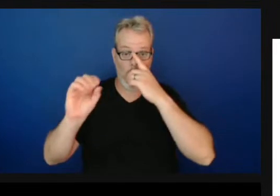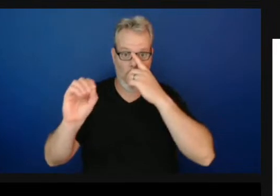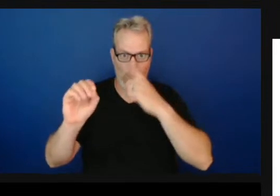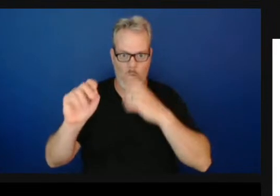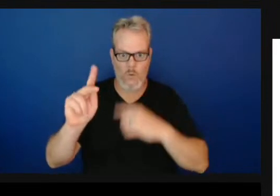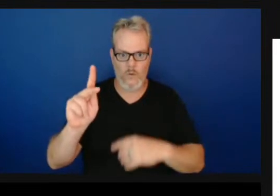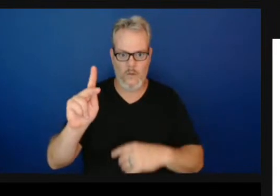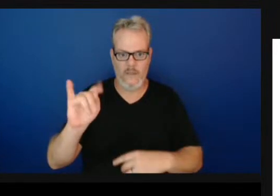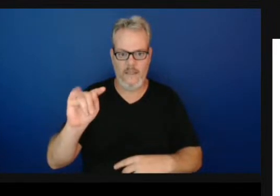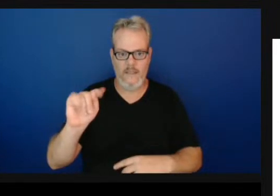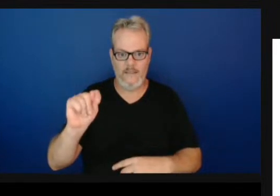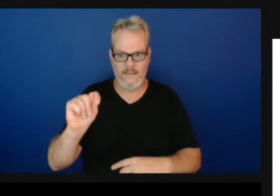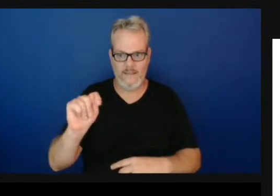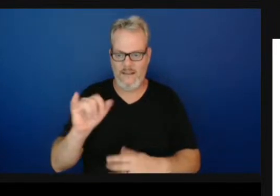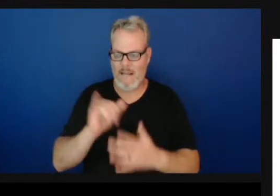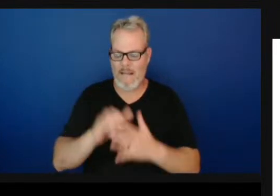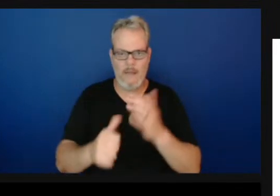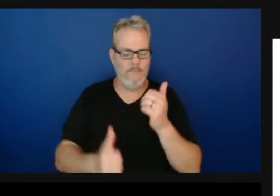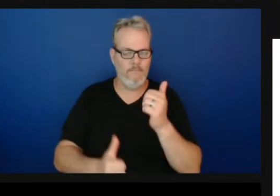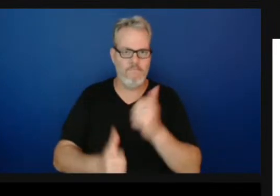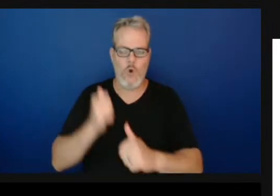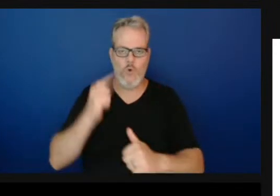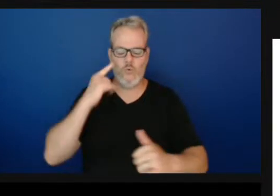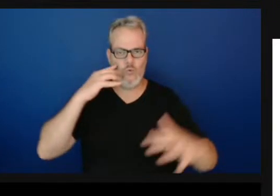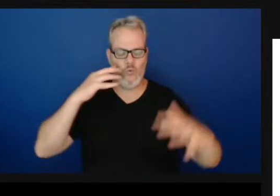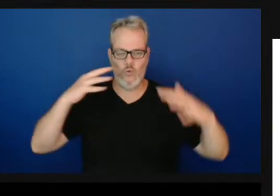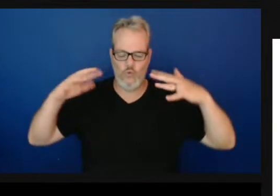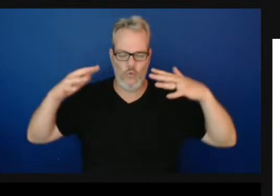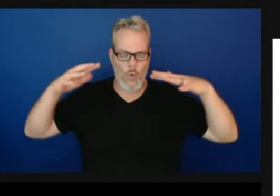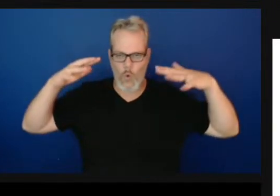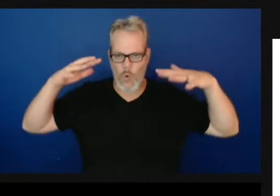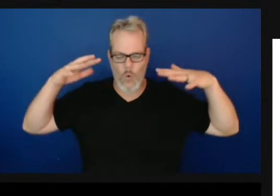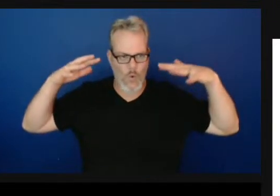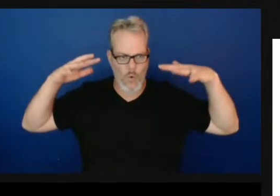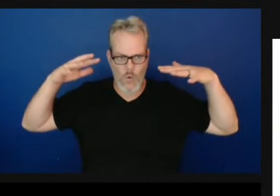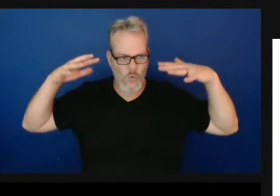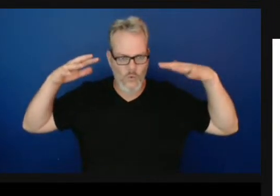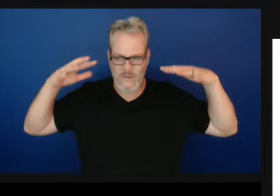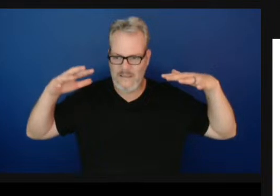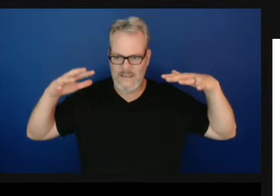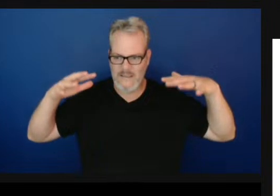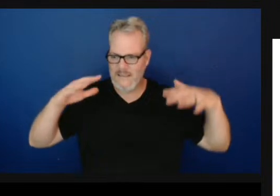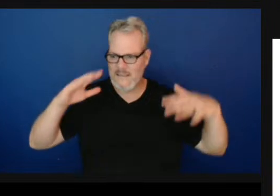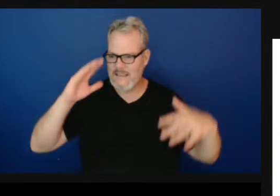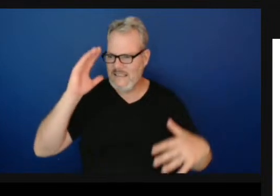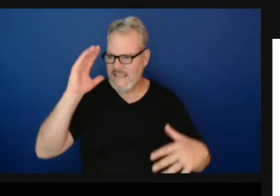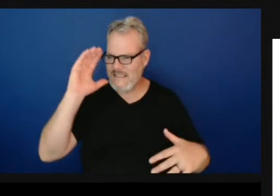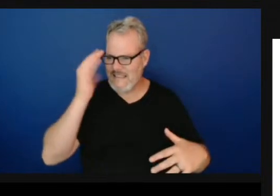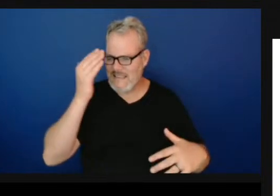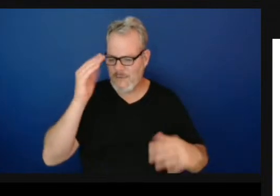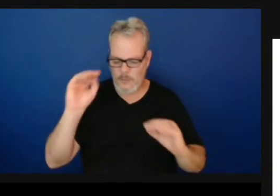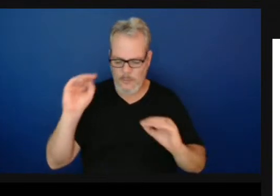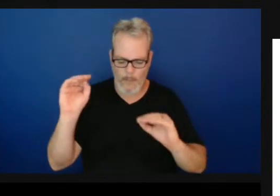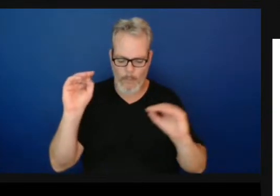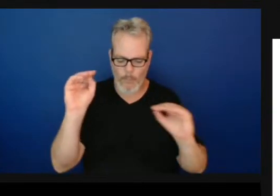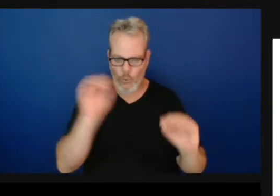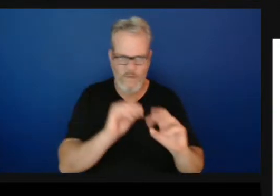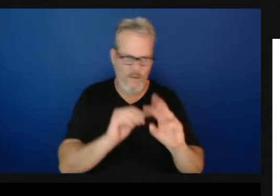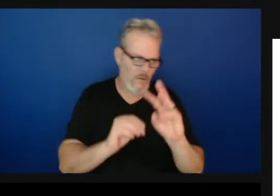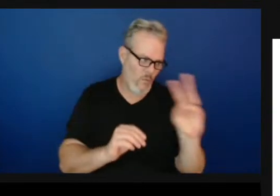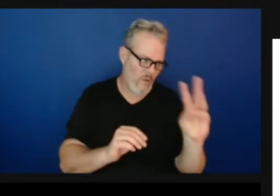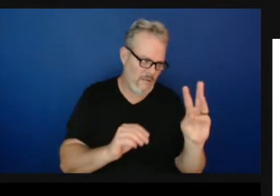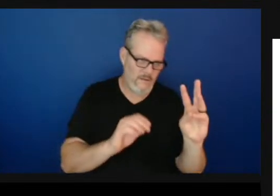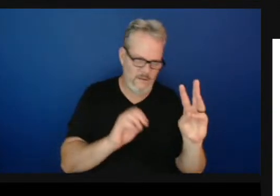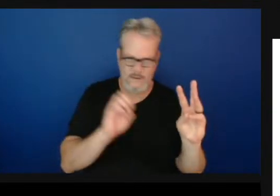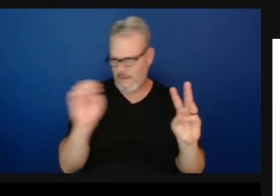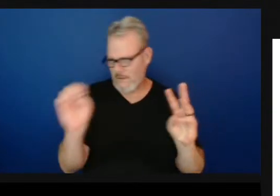is the noisiest one we have, and it looks like it's going to the west, and then to the east, and then to the west,